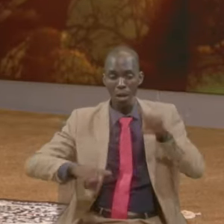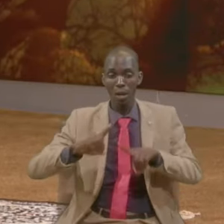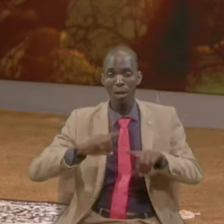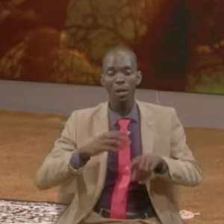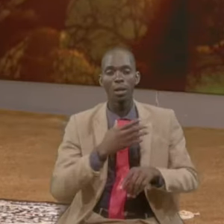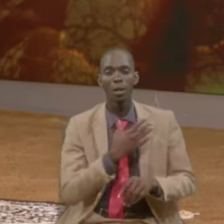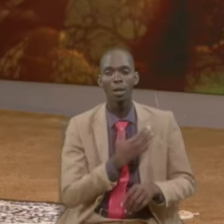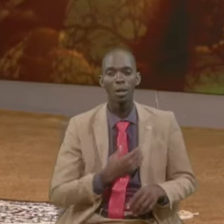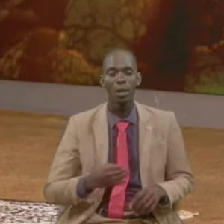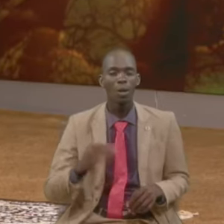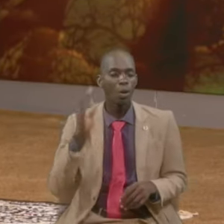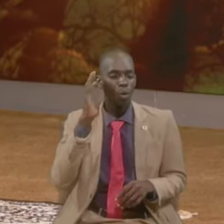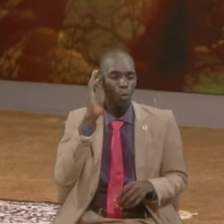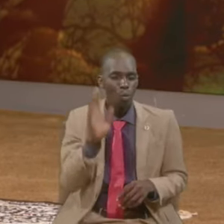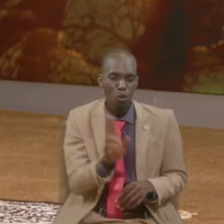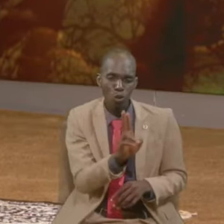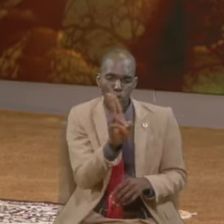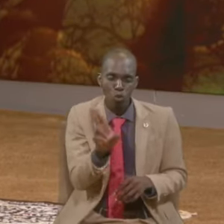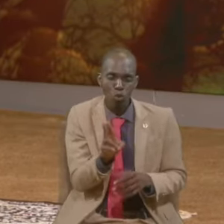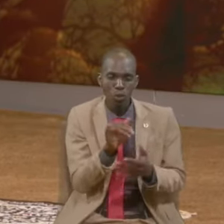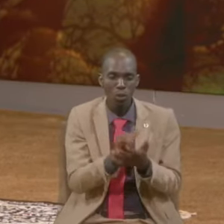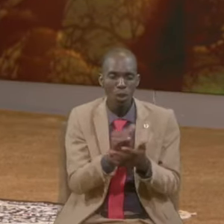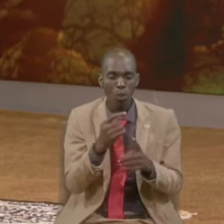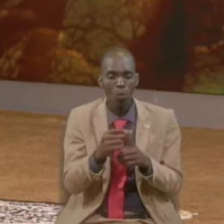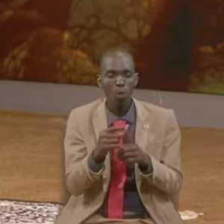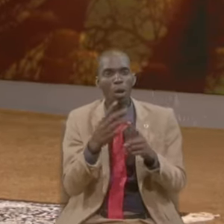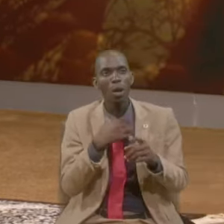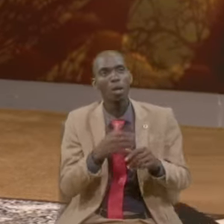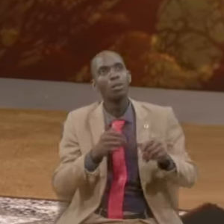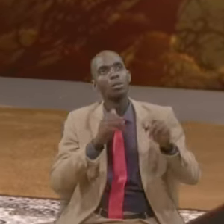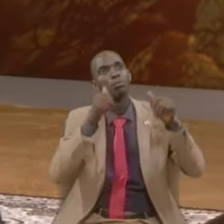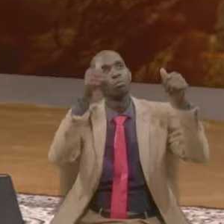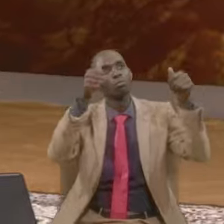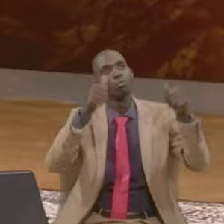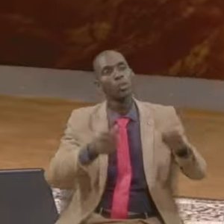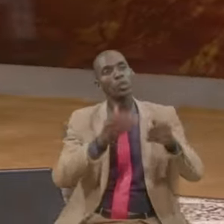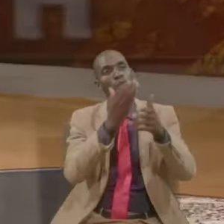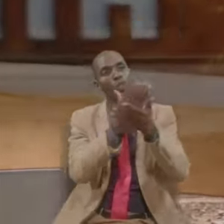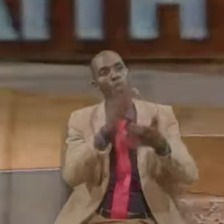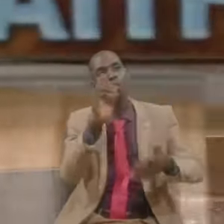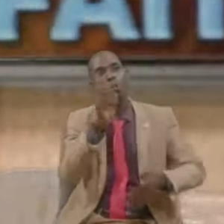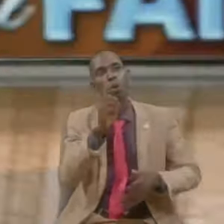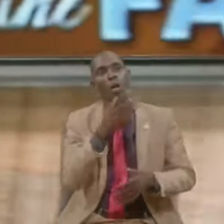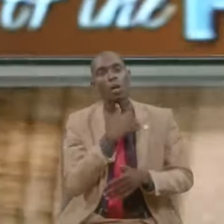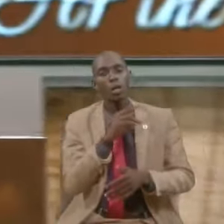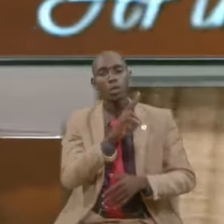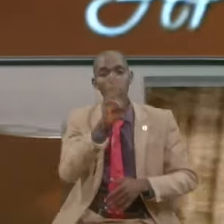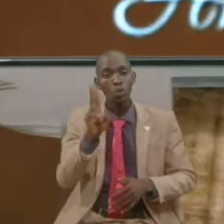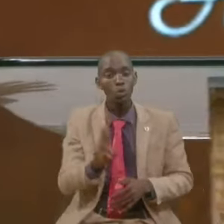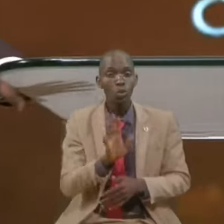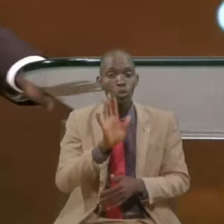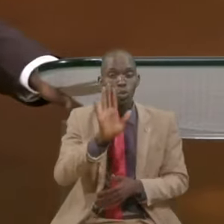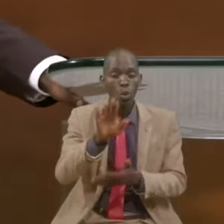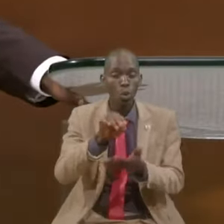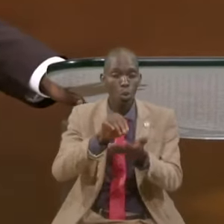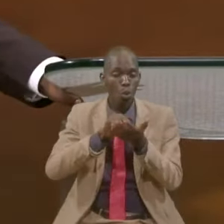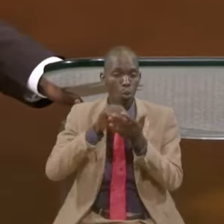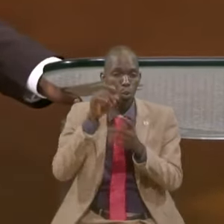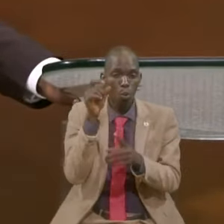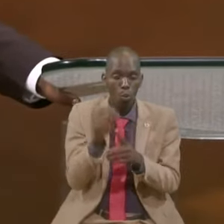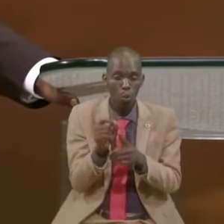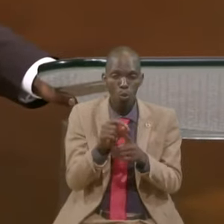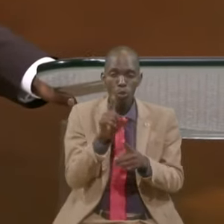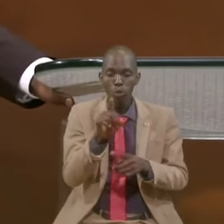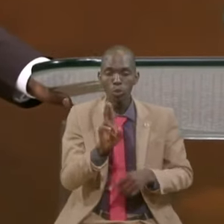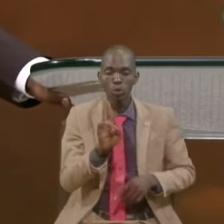a word you say and post it somewhere. And they use your word quoted out of